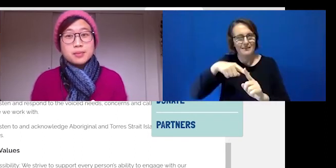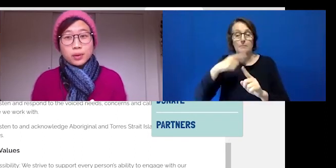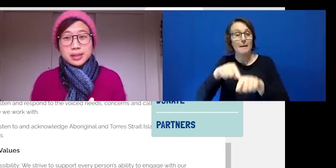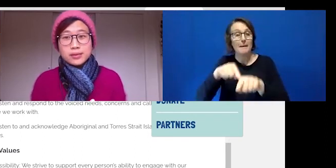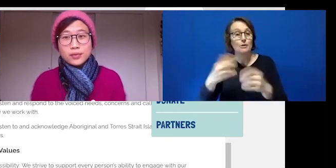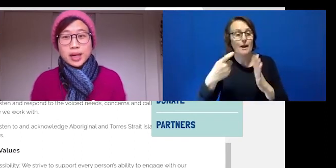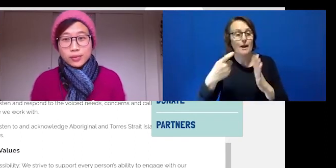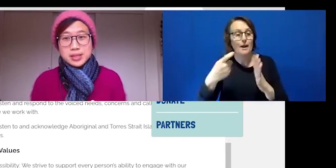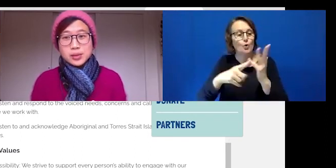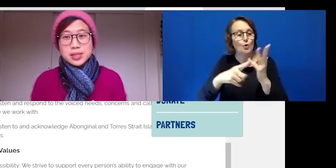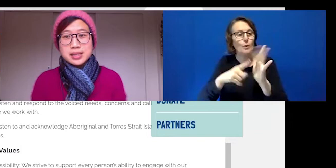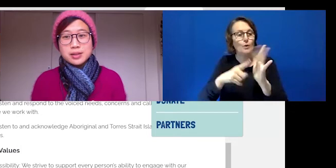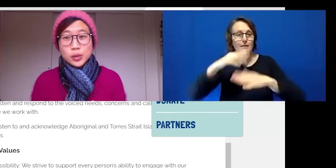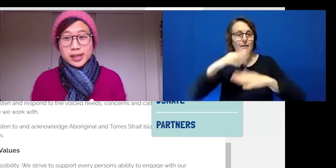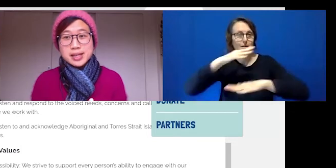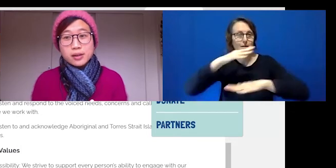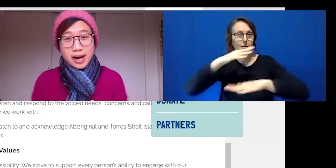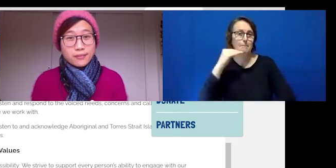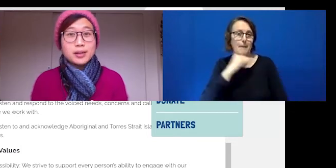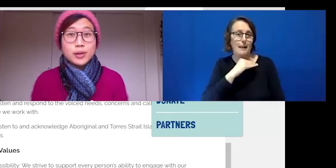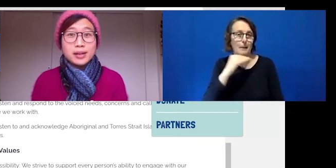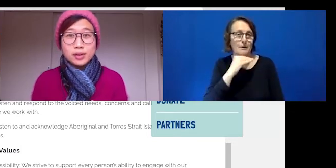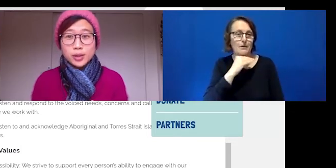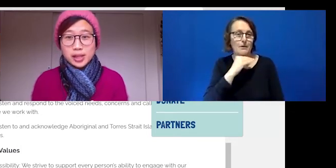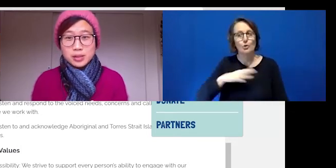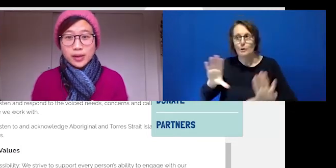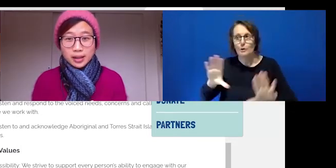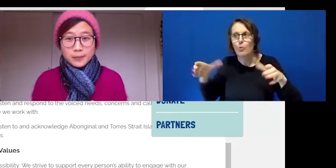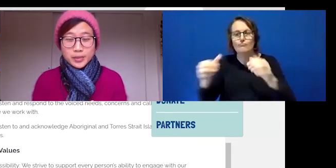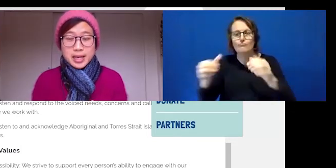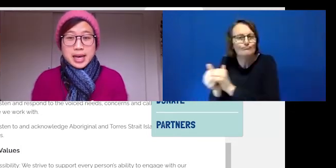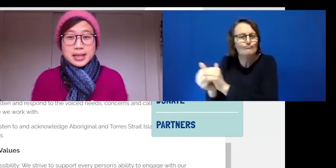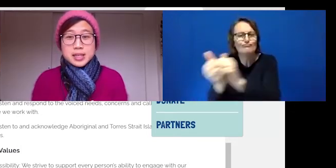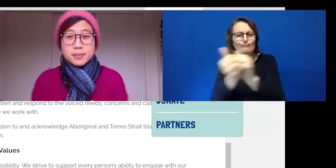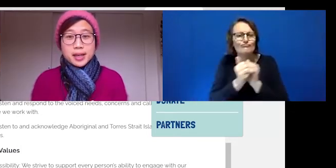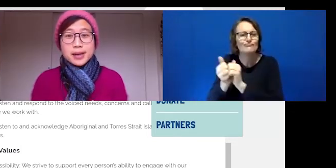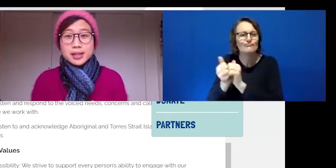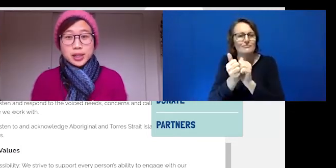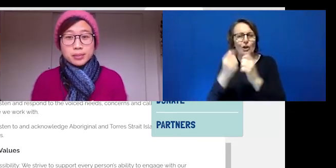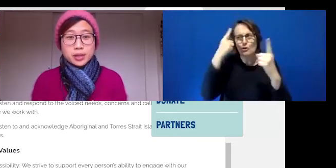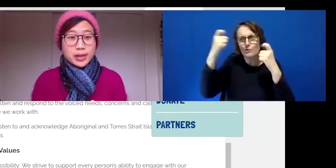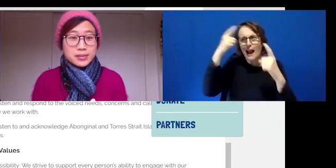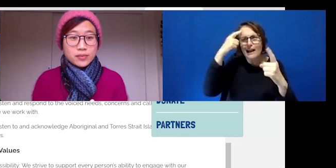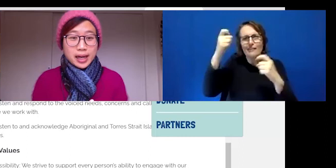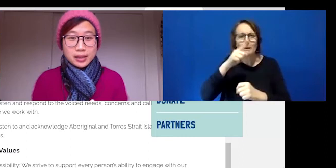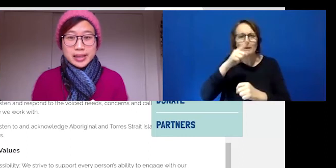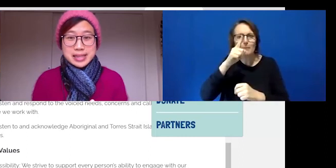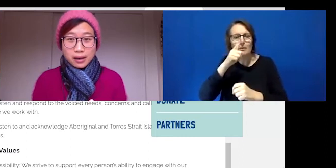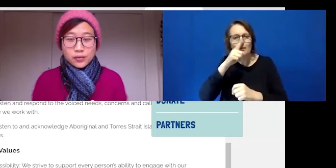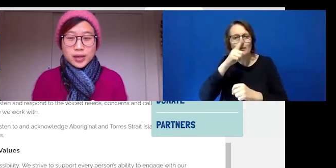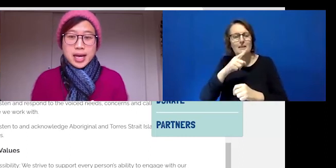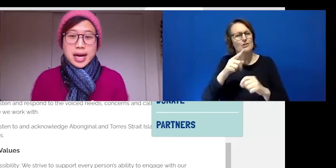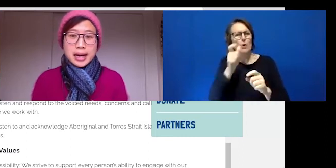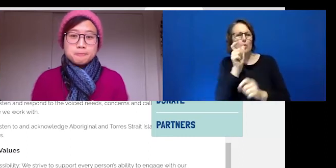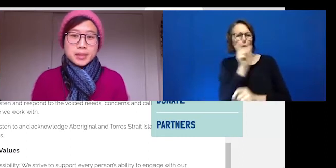for supportive, well-resourced, joyous and thriving creative communities of color. And just a bit about the term Creatives of Color